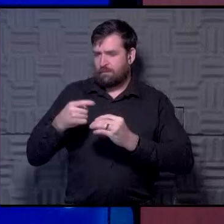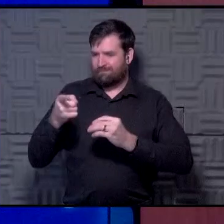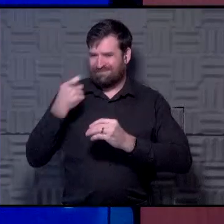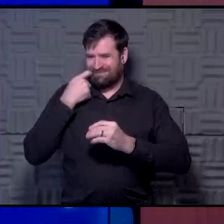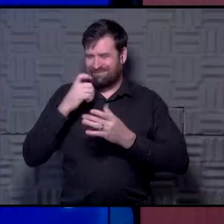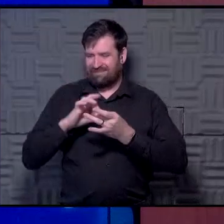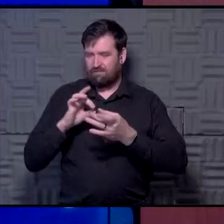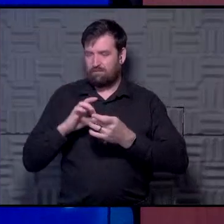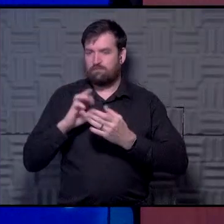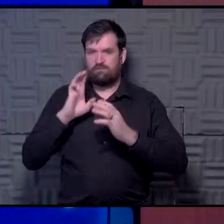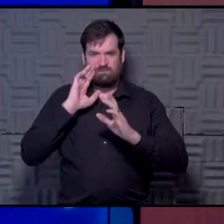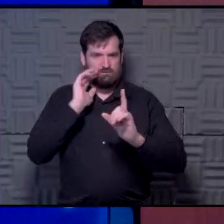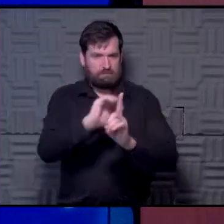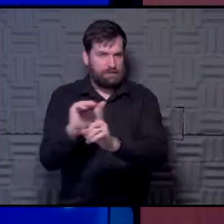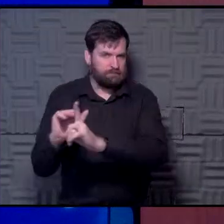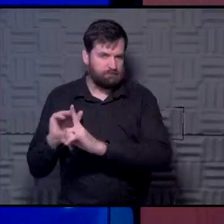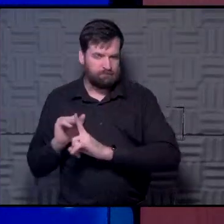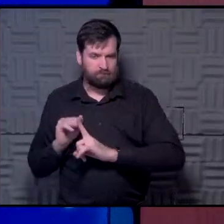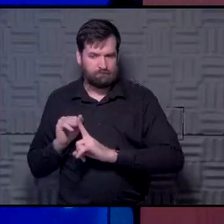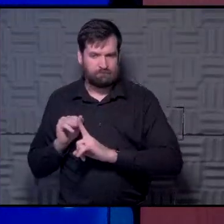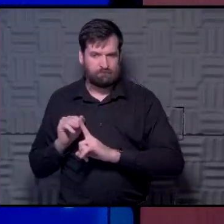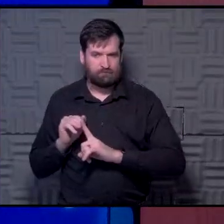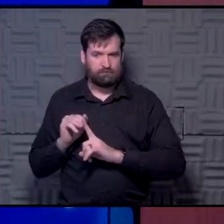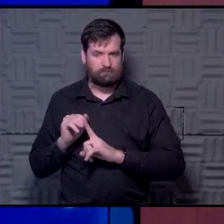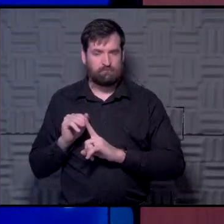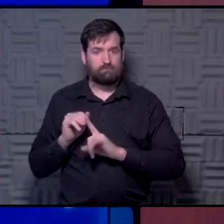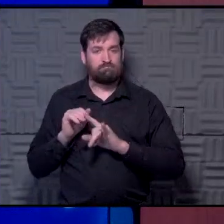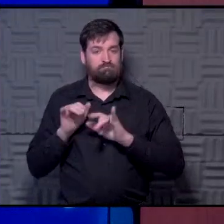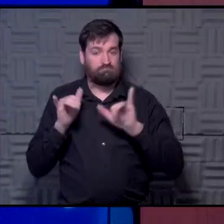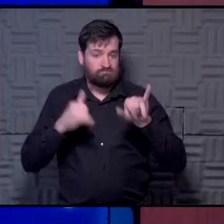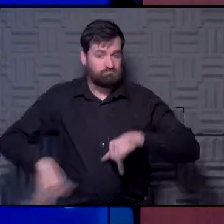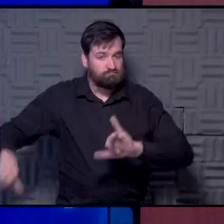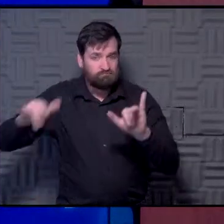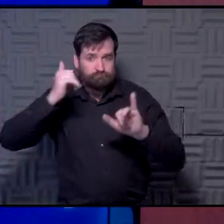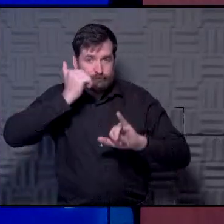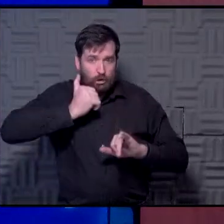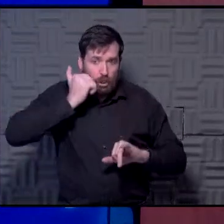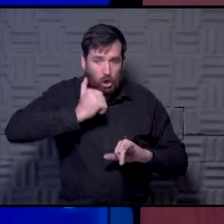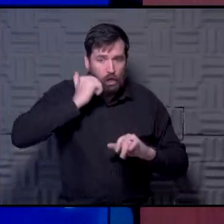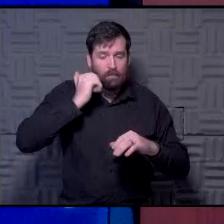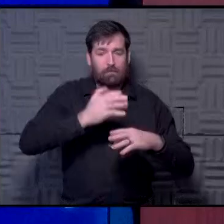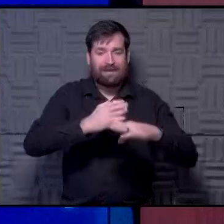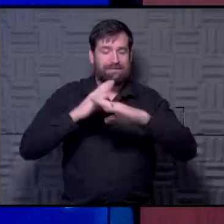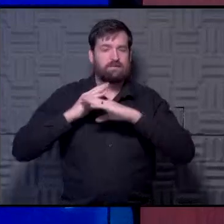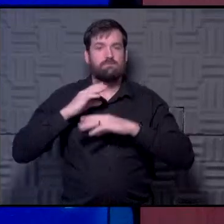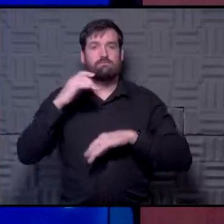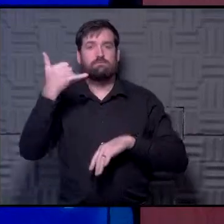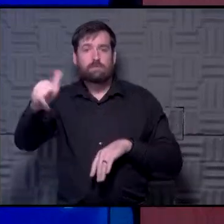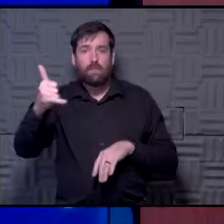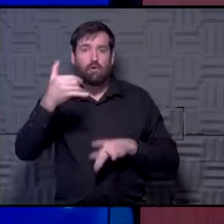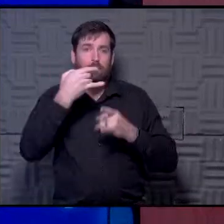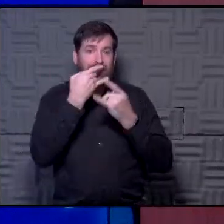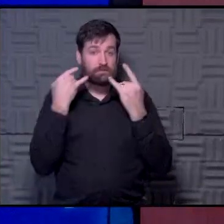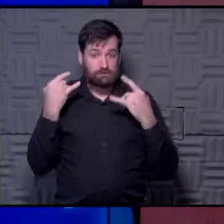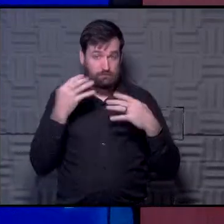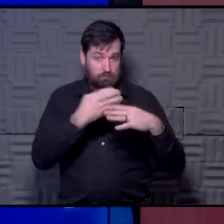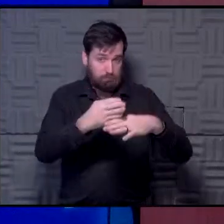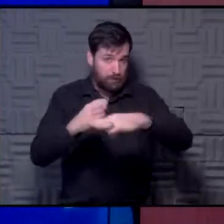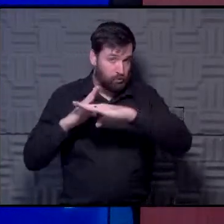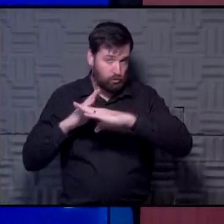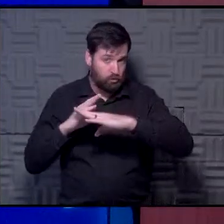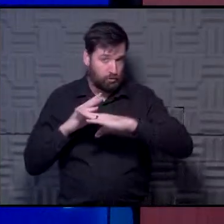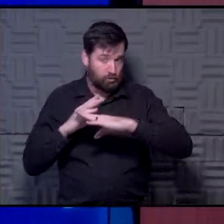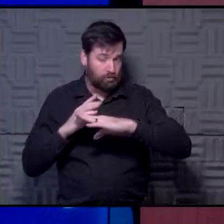said, and let's remind our public. Are standard masks, cloth masks, or these kind of yellow masks, but are they barrier